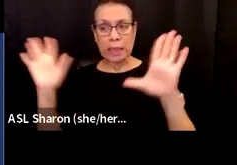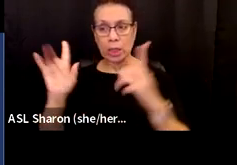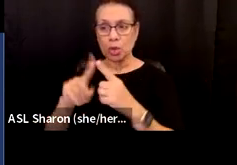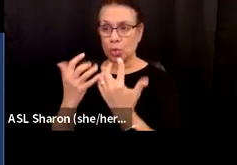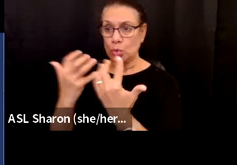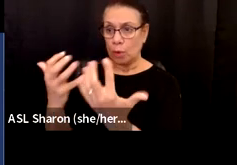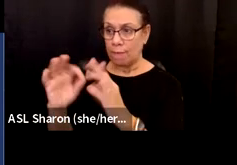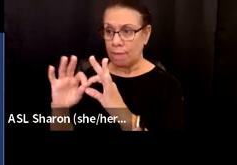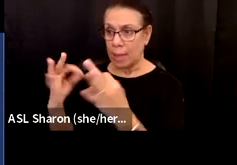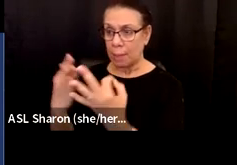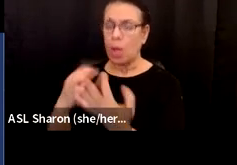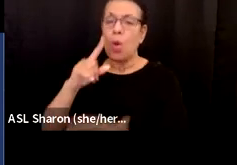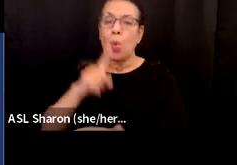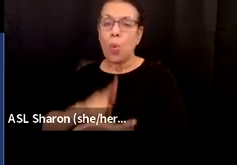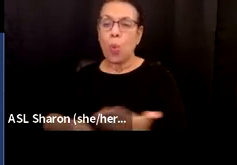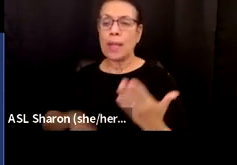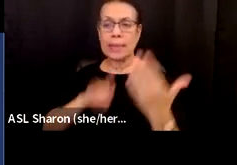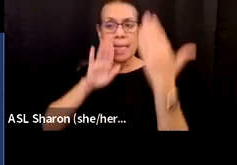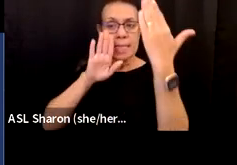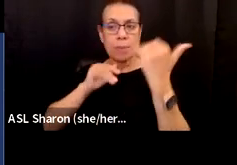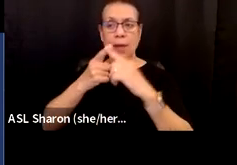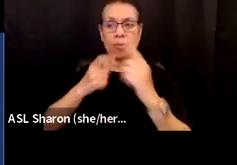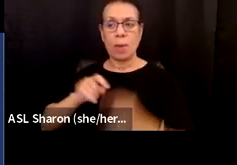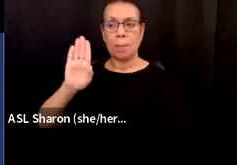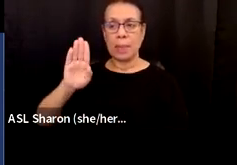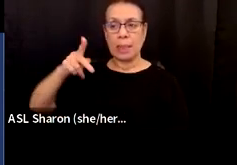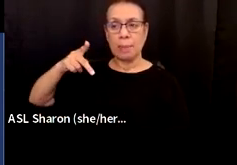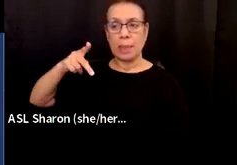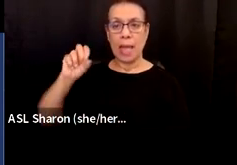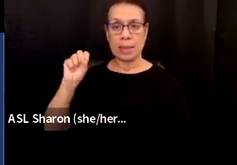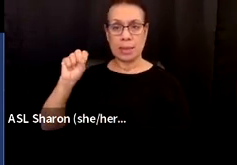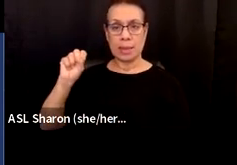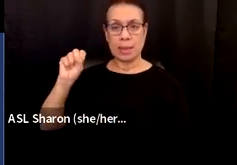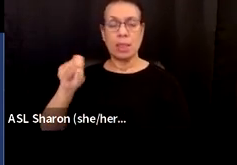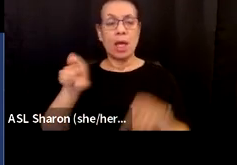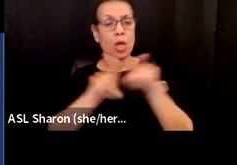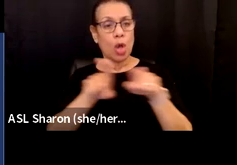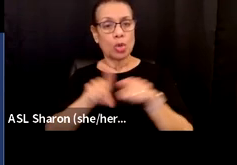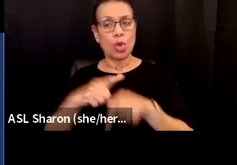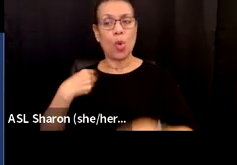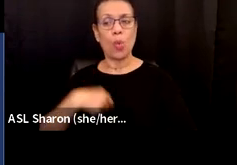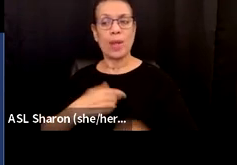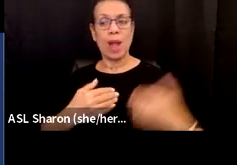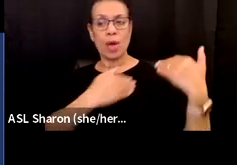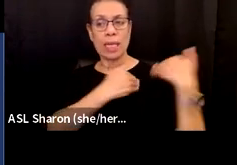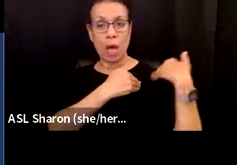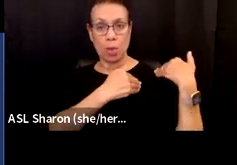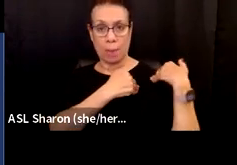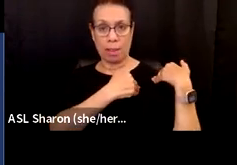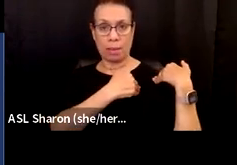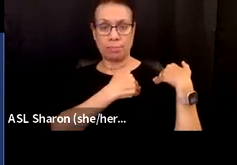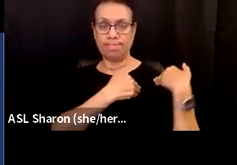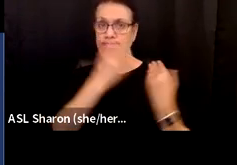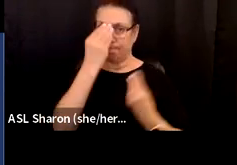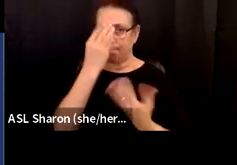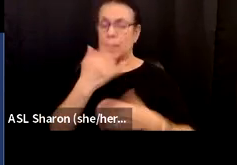about what they can expect from the boston public schools and also in an effort to hold ourselves accountable as a system to ensure that